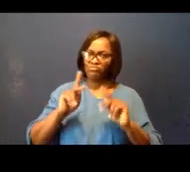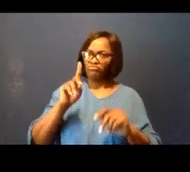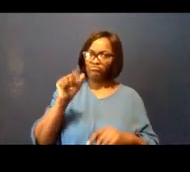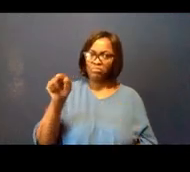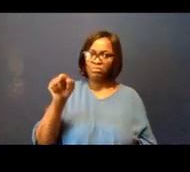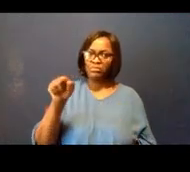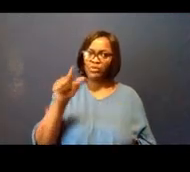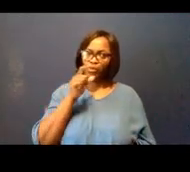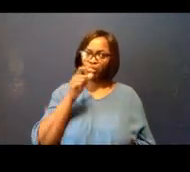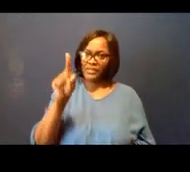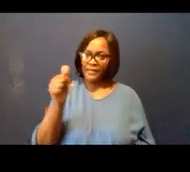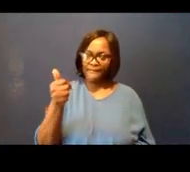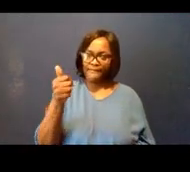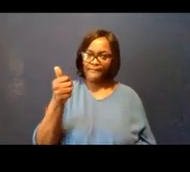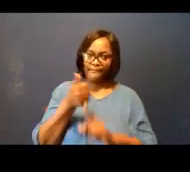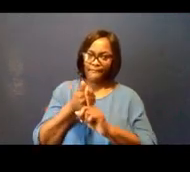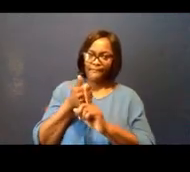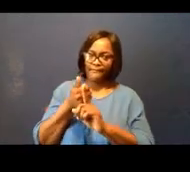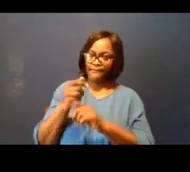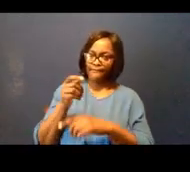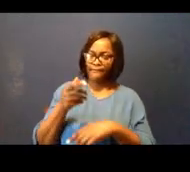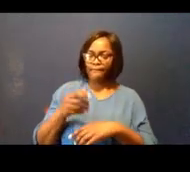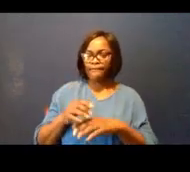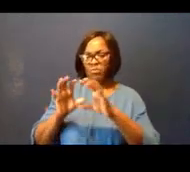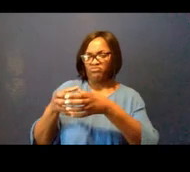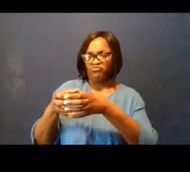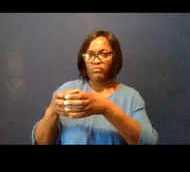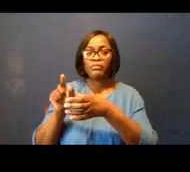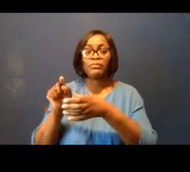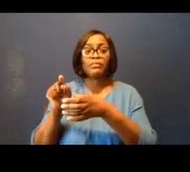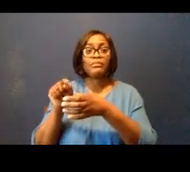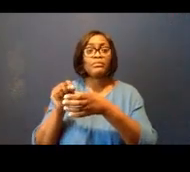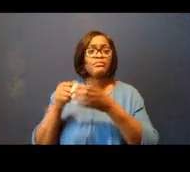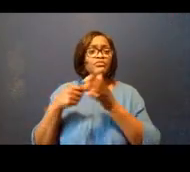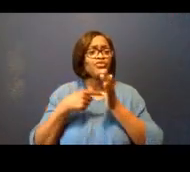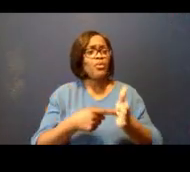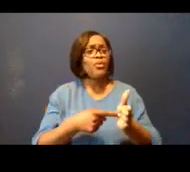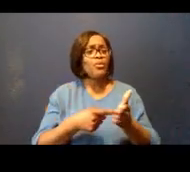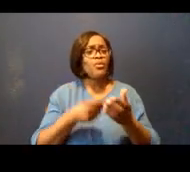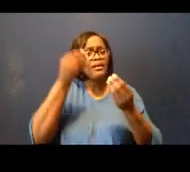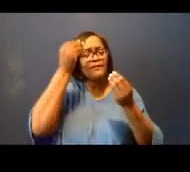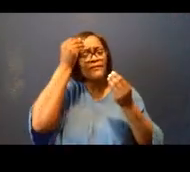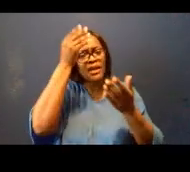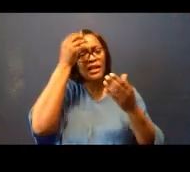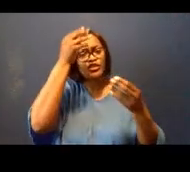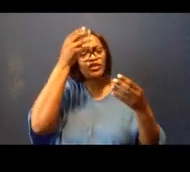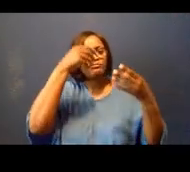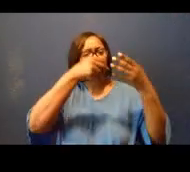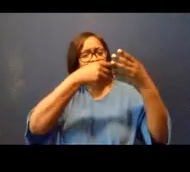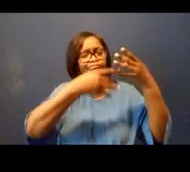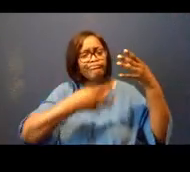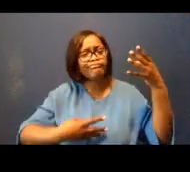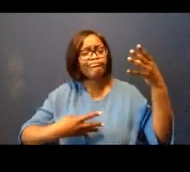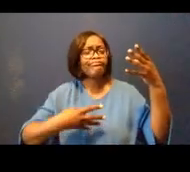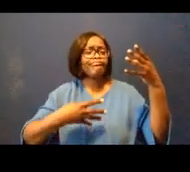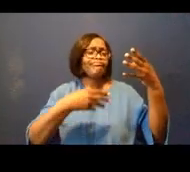of how to become more sensitized to this